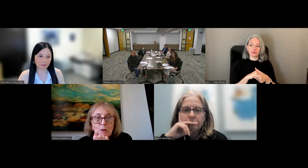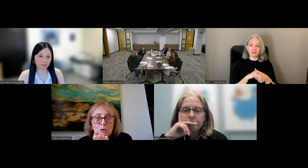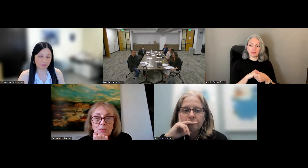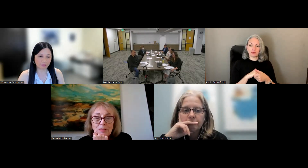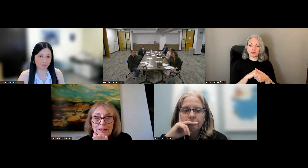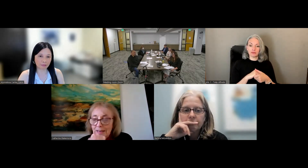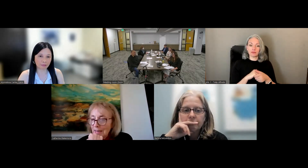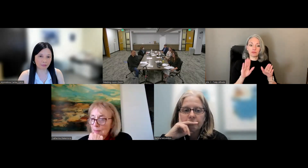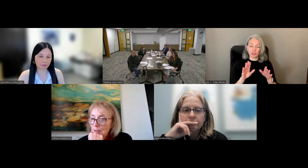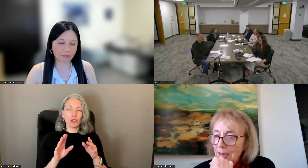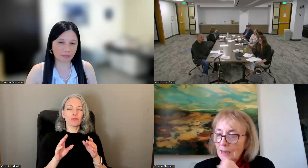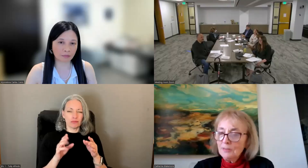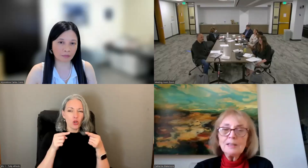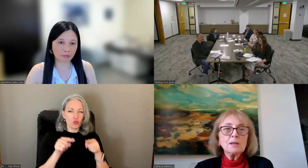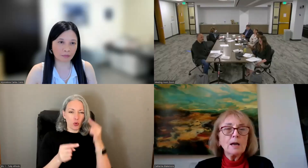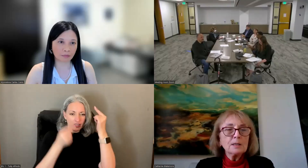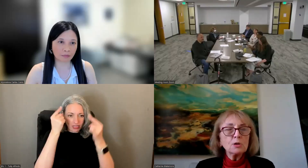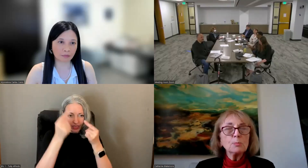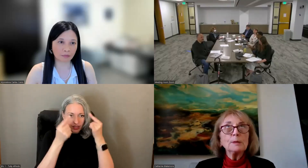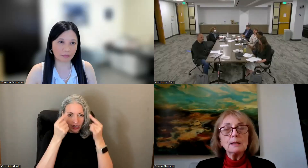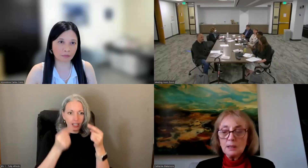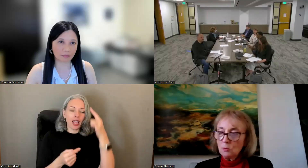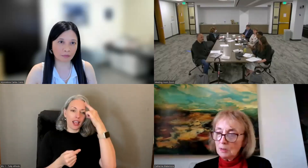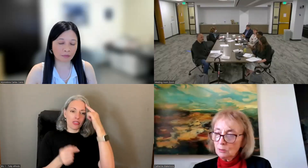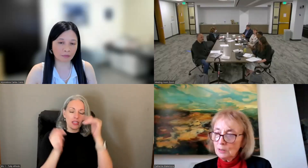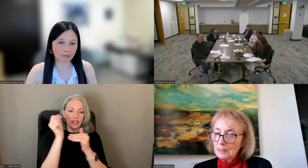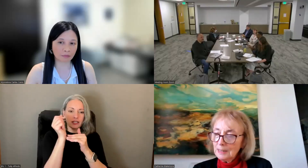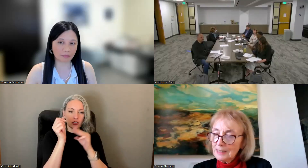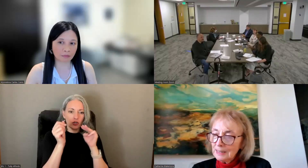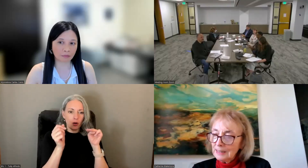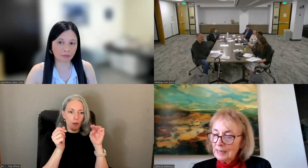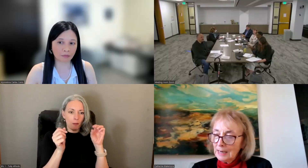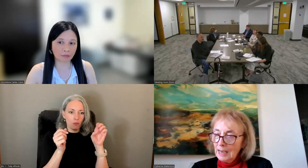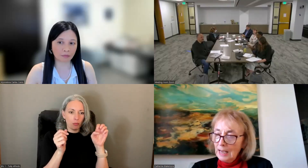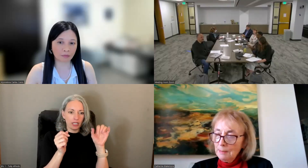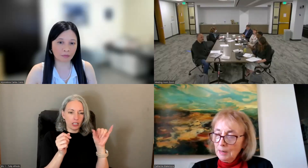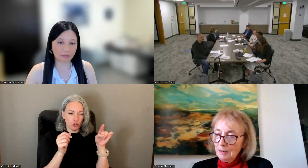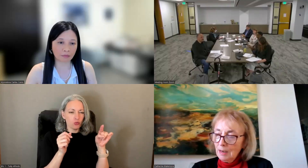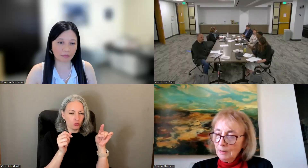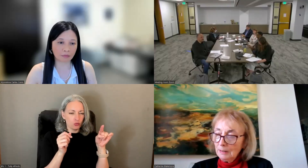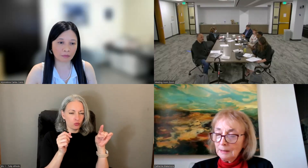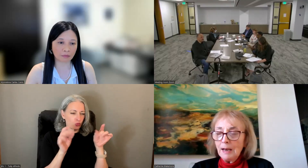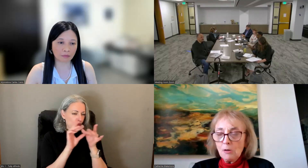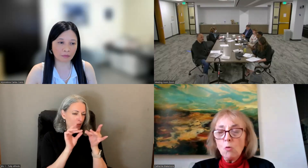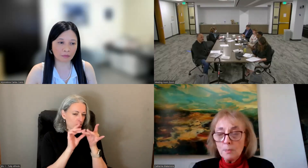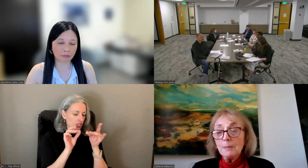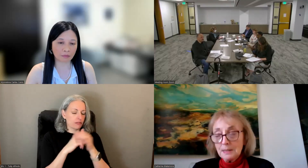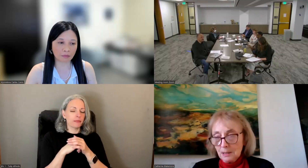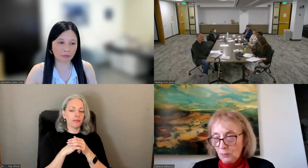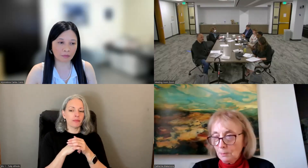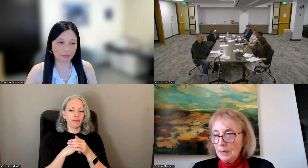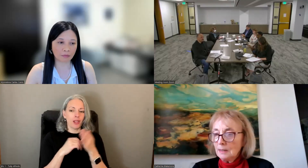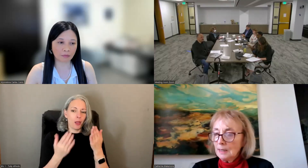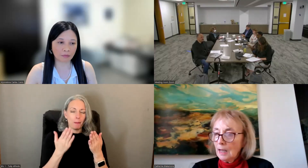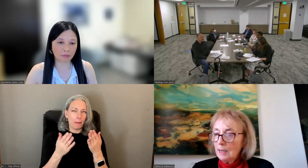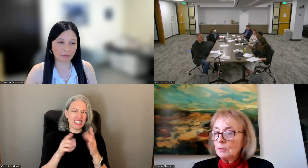Okay, while you're thinking, I think Dr. Mobley, I think you alluded to this, and I might, or maybe it's